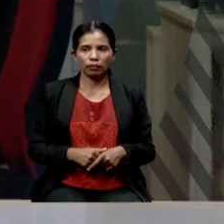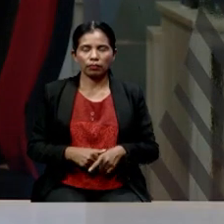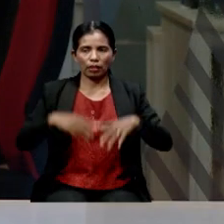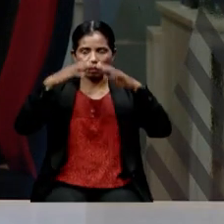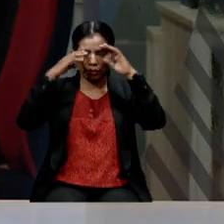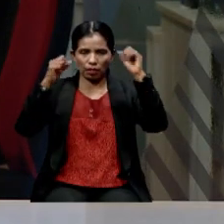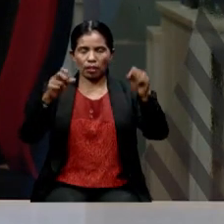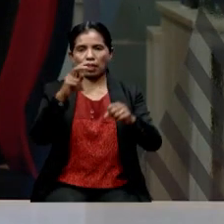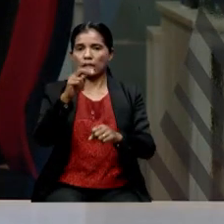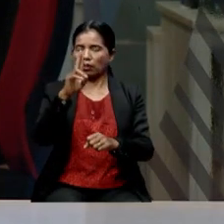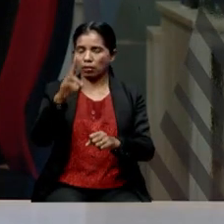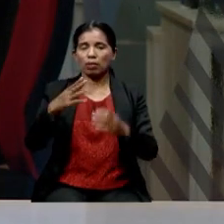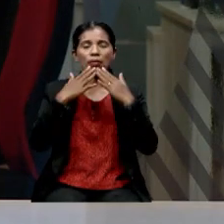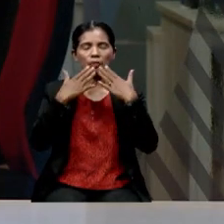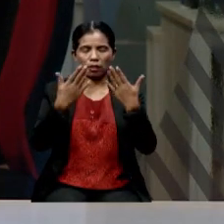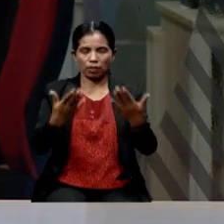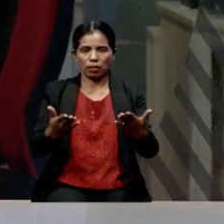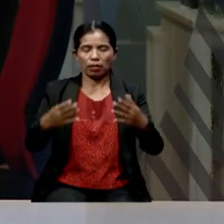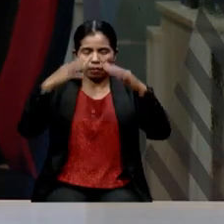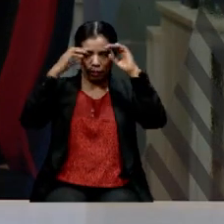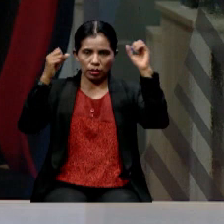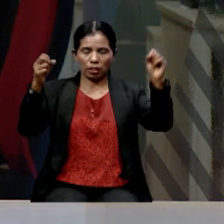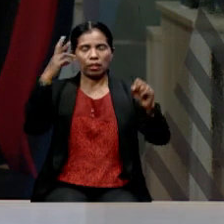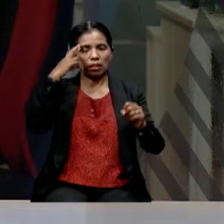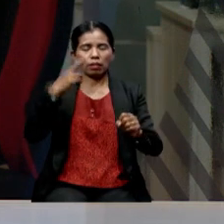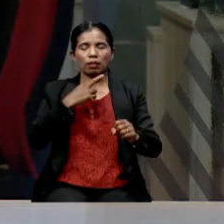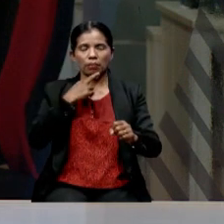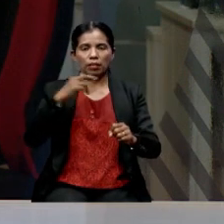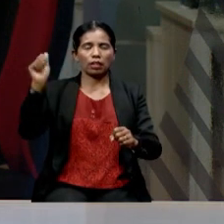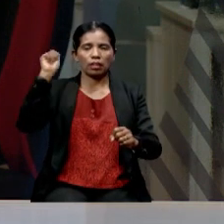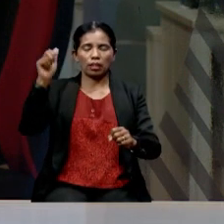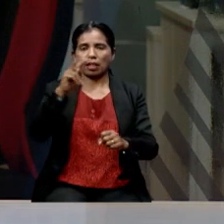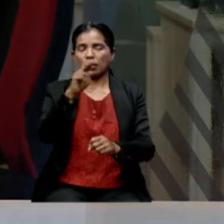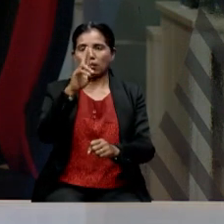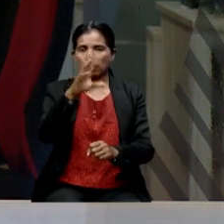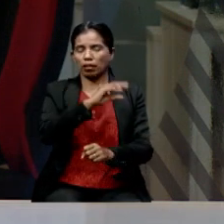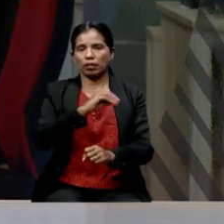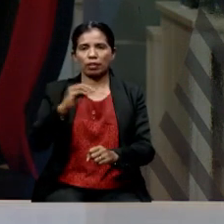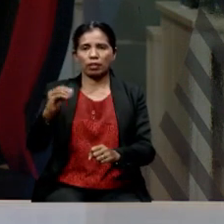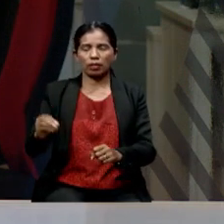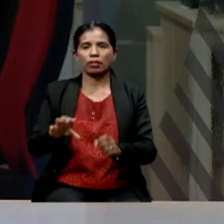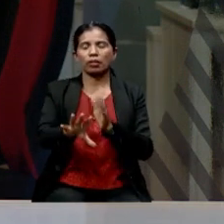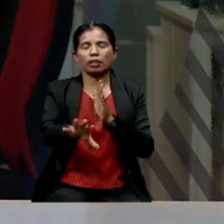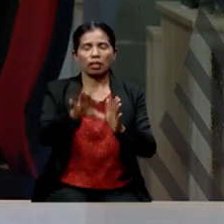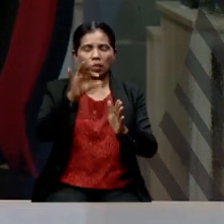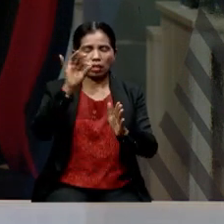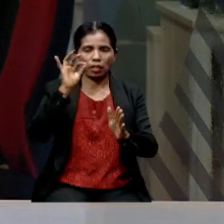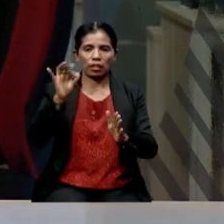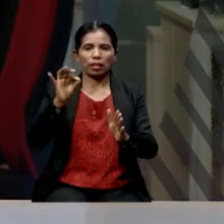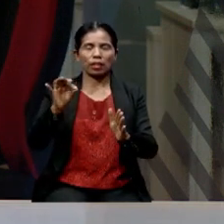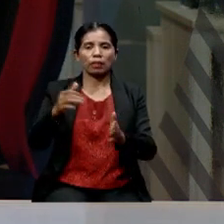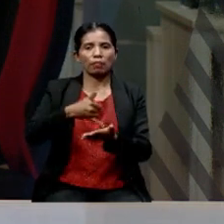Presidente NU agradece ba Presidente José Ramos Horta nebe kandidata NU no Muhammadiyah ho dihetan Premio Nobel La